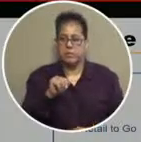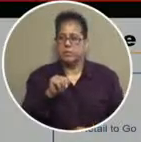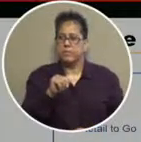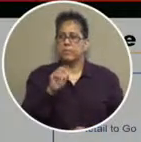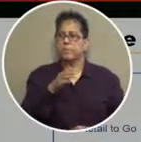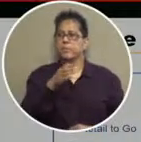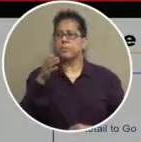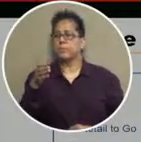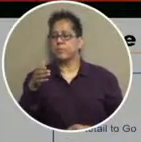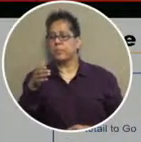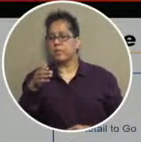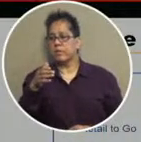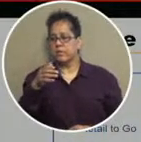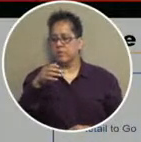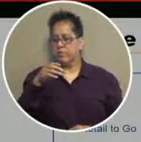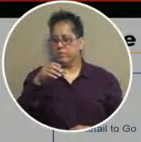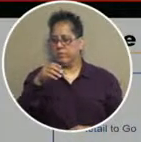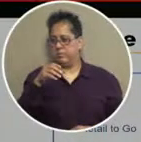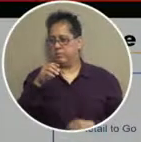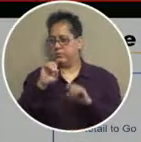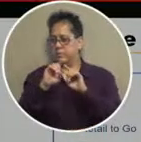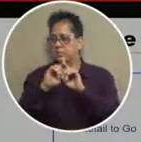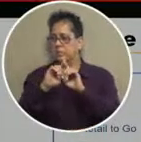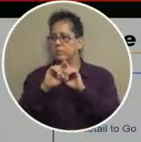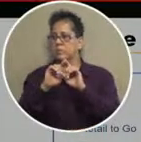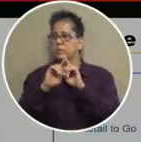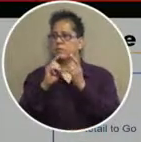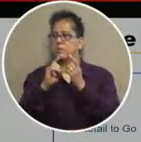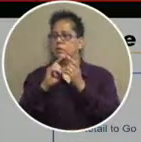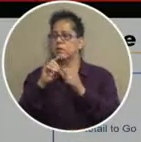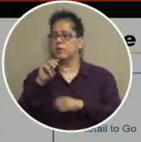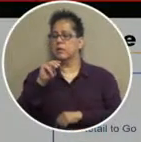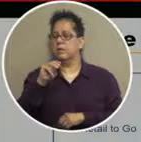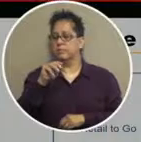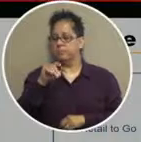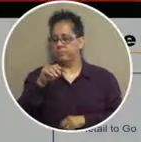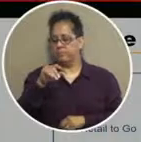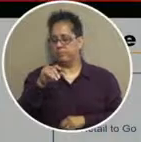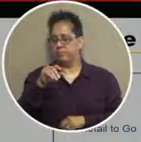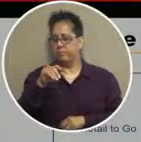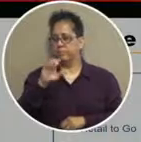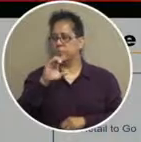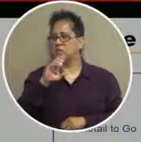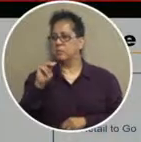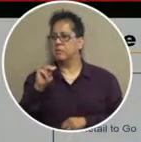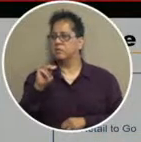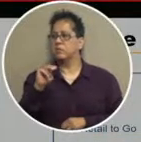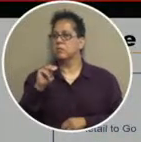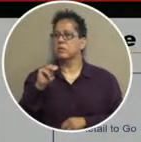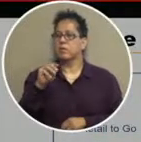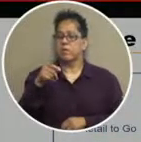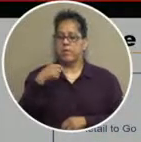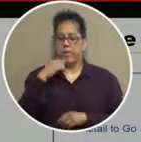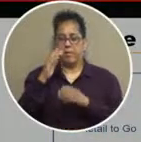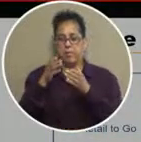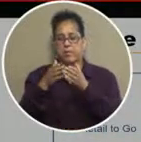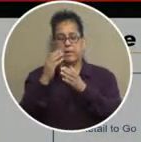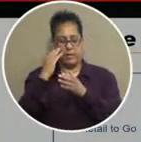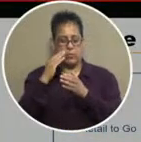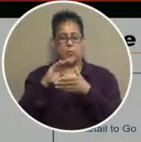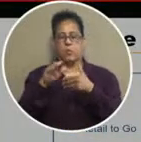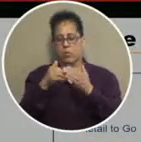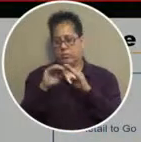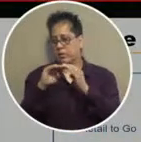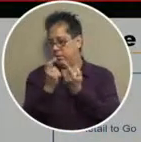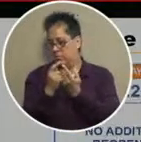Mayor, if I may. We have an extensive presentation that I think will answer. I don't know that it's going to answer every single question the council